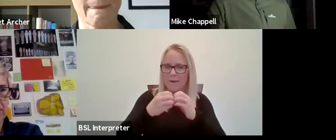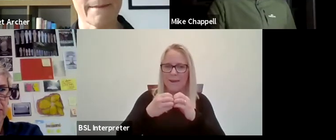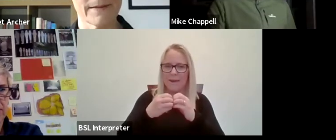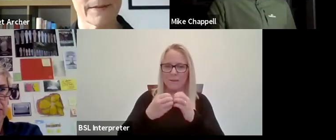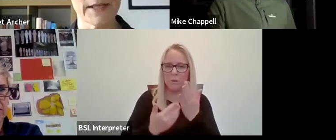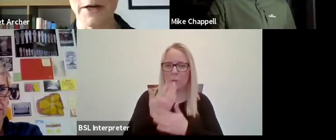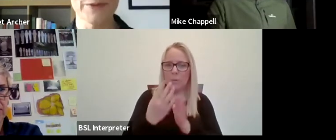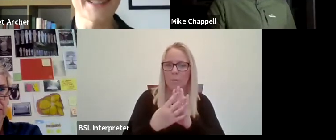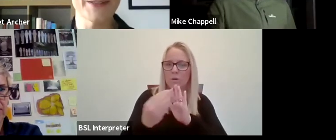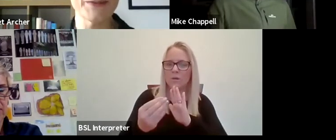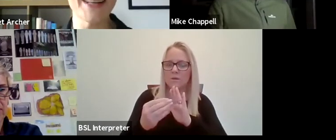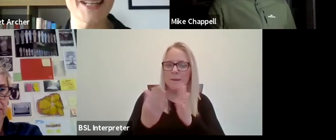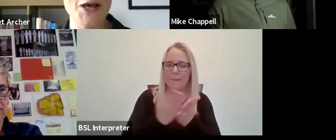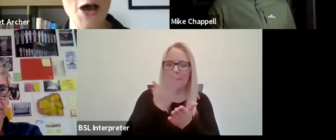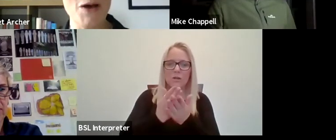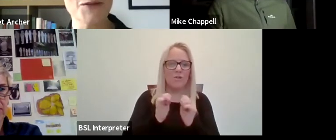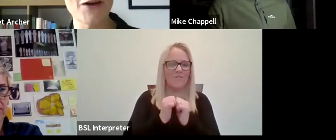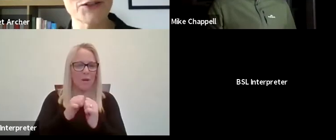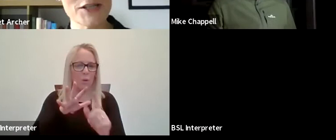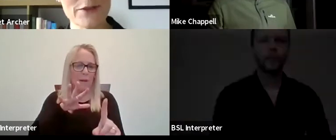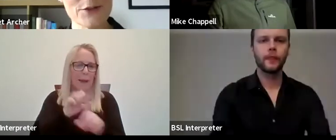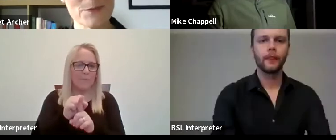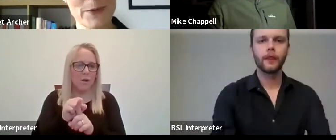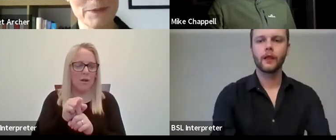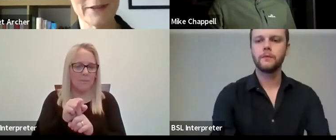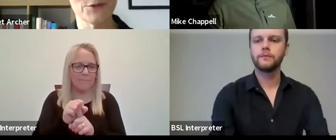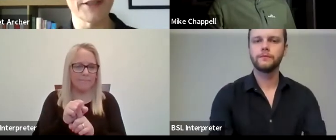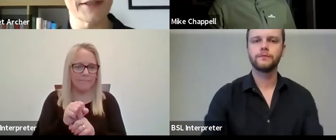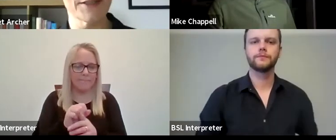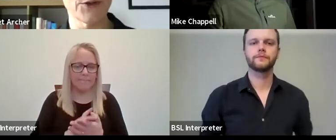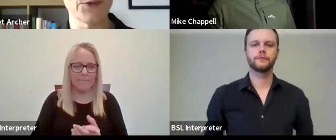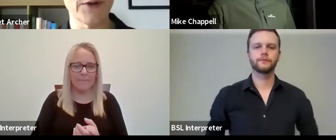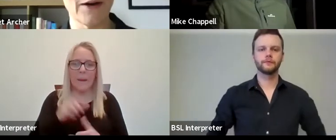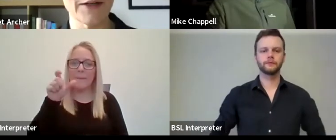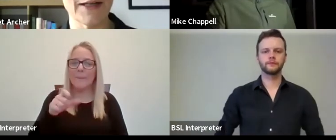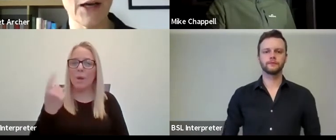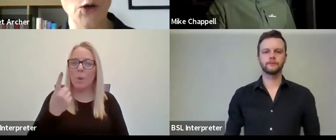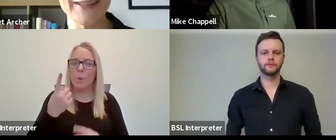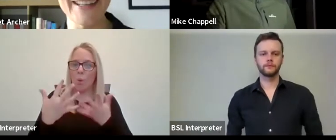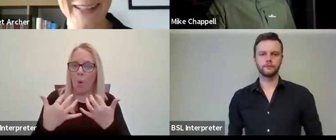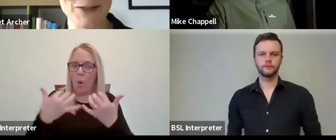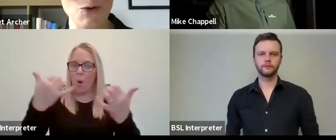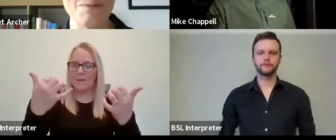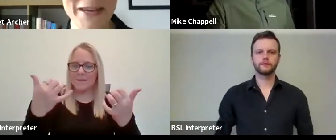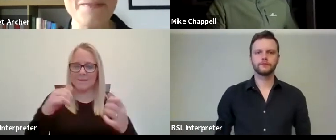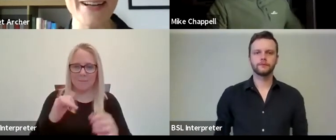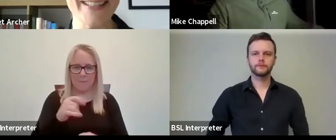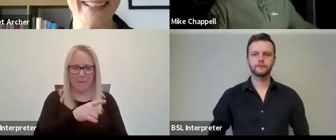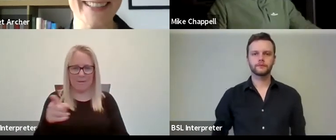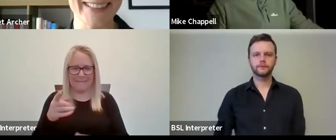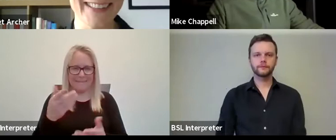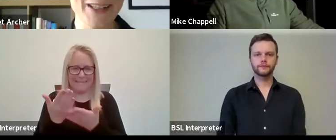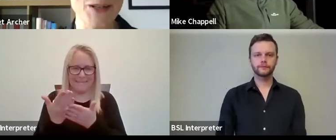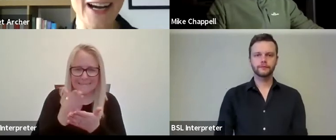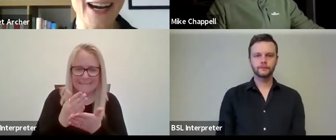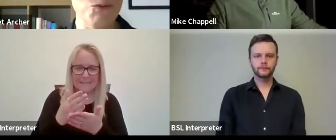makes sense. That I would concur with that. And just for those people in the audience who aren't wholly clear what we mean by